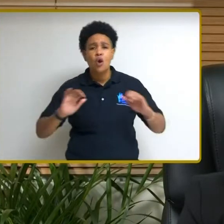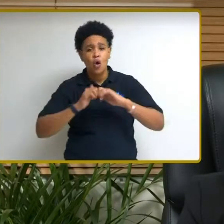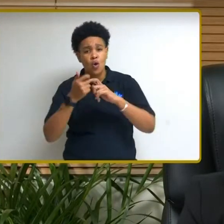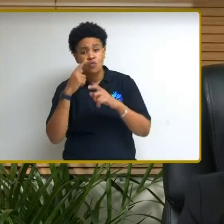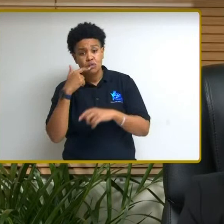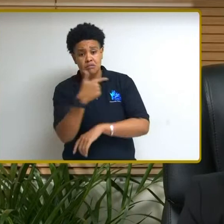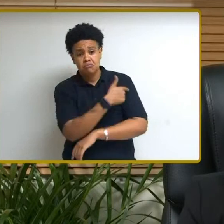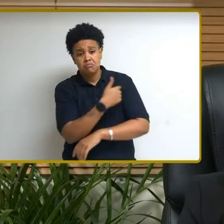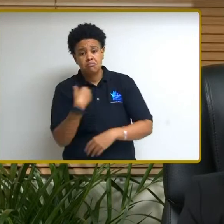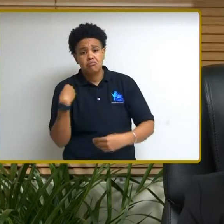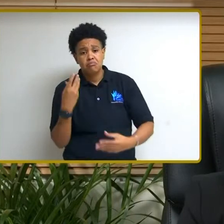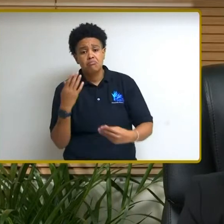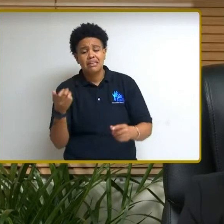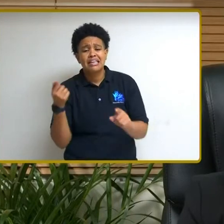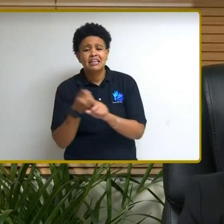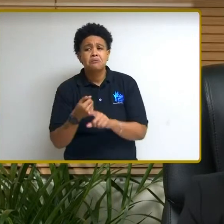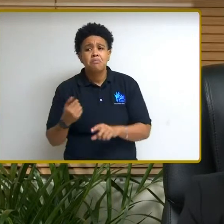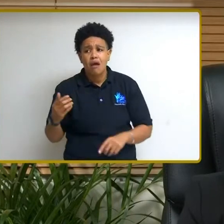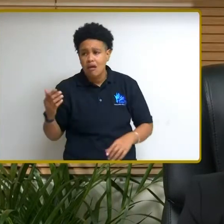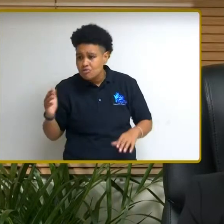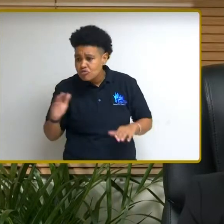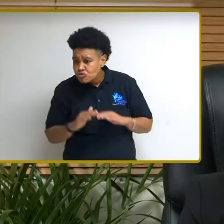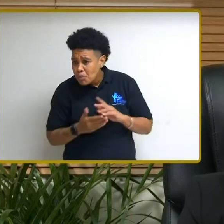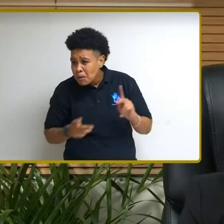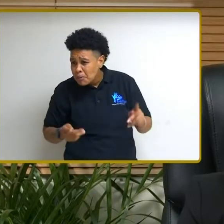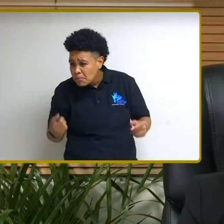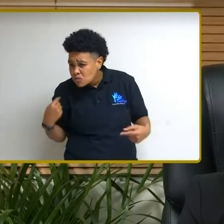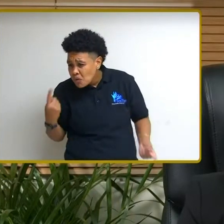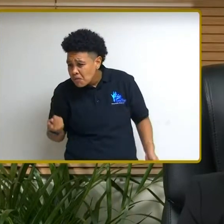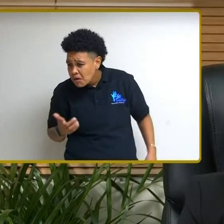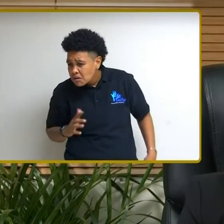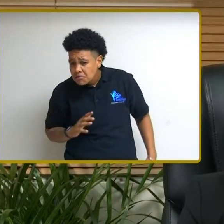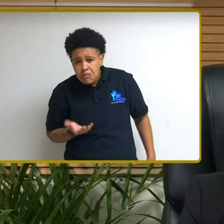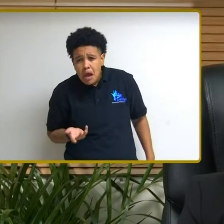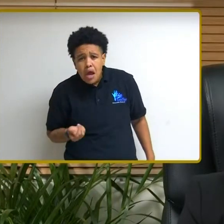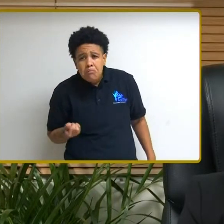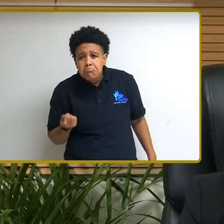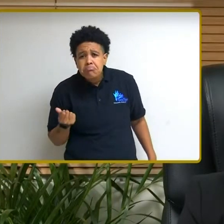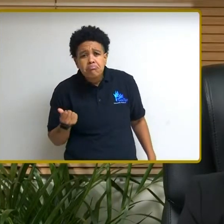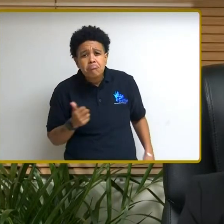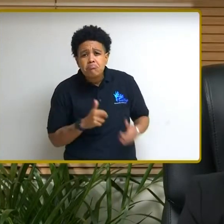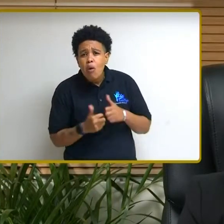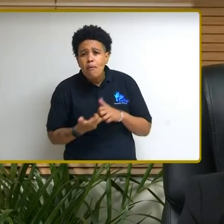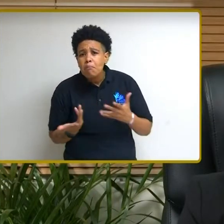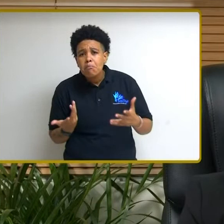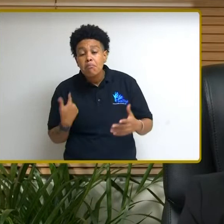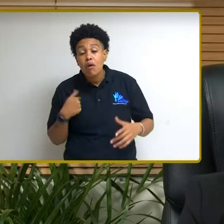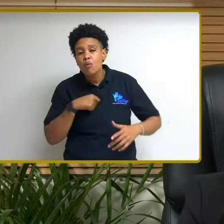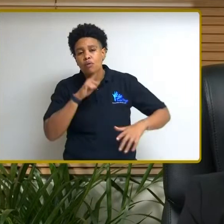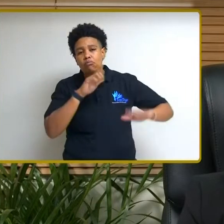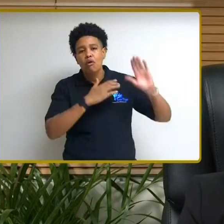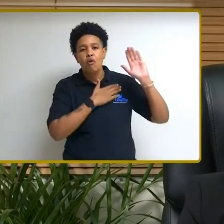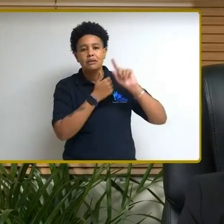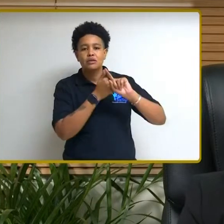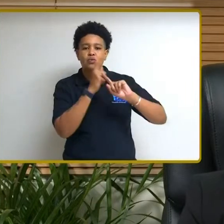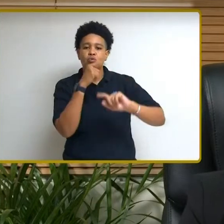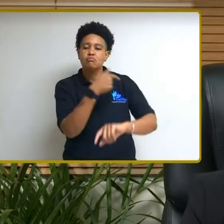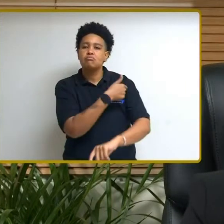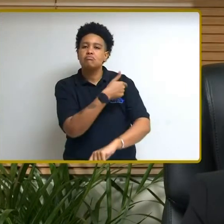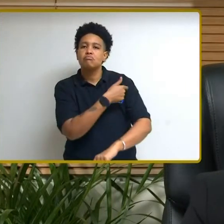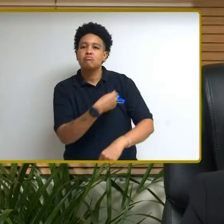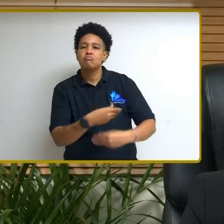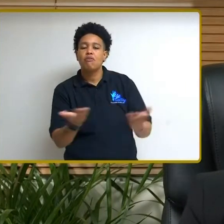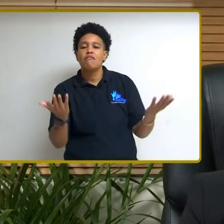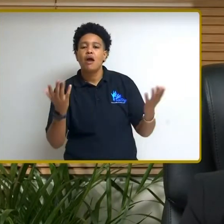has been administered, the side effects to date, and we remain committed to the application of that vaccine once